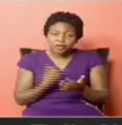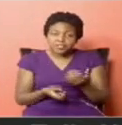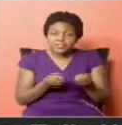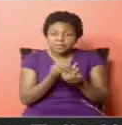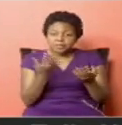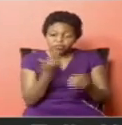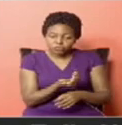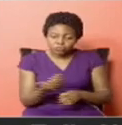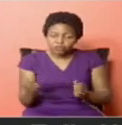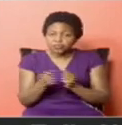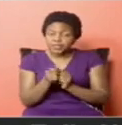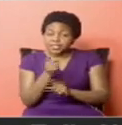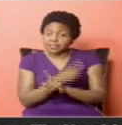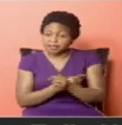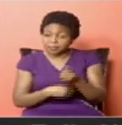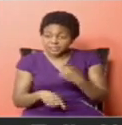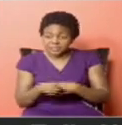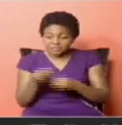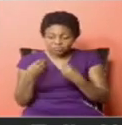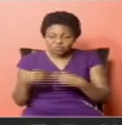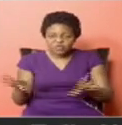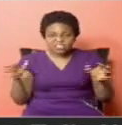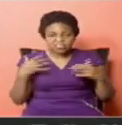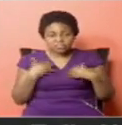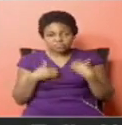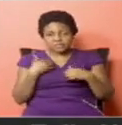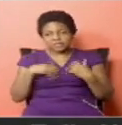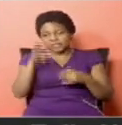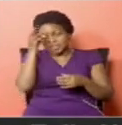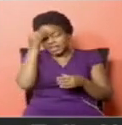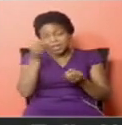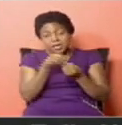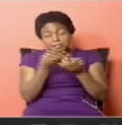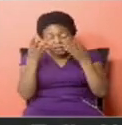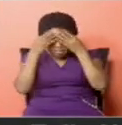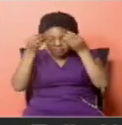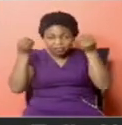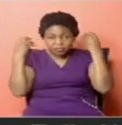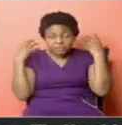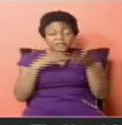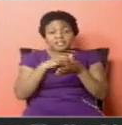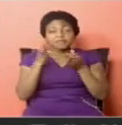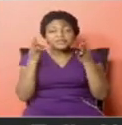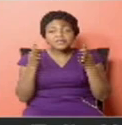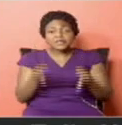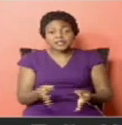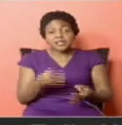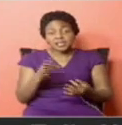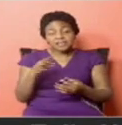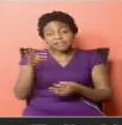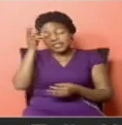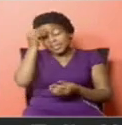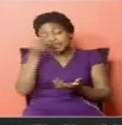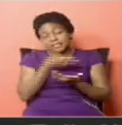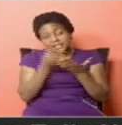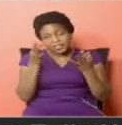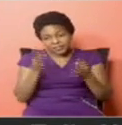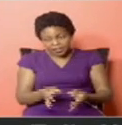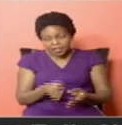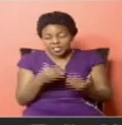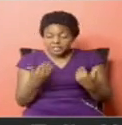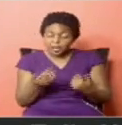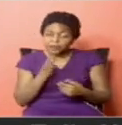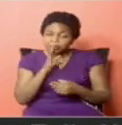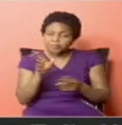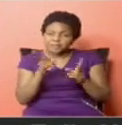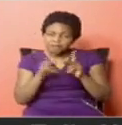disabilities who were in school at that time lost interest. Many forgot that they ever learned anything. So it would be very